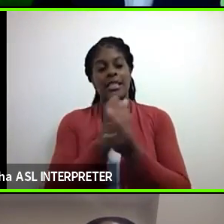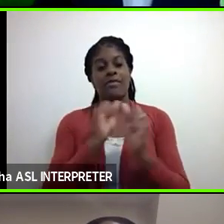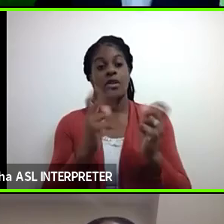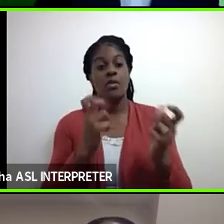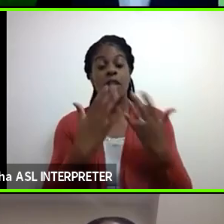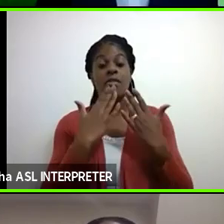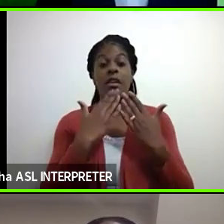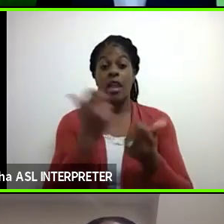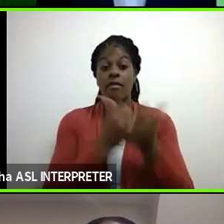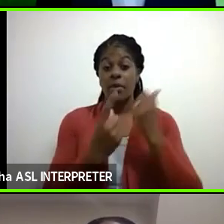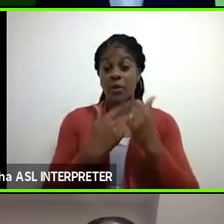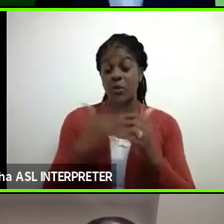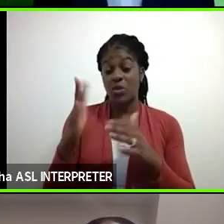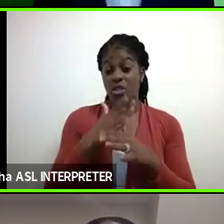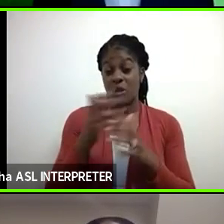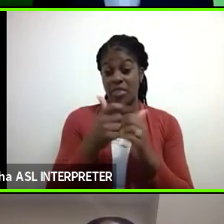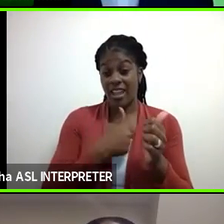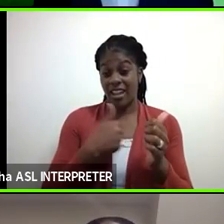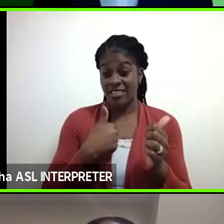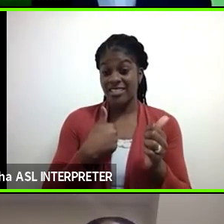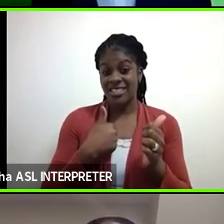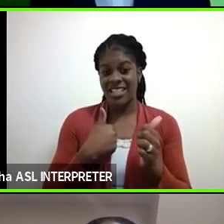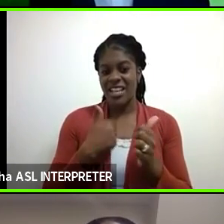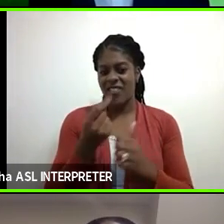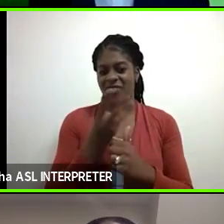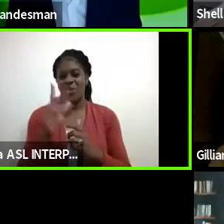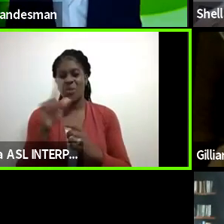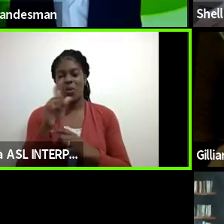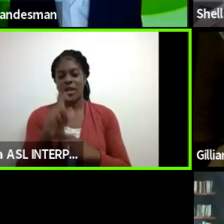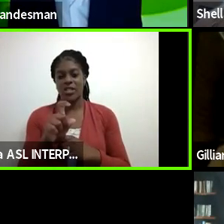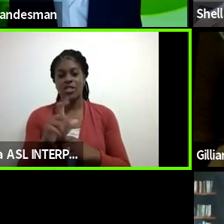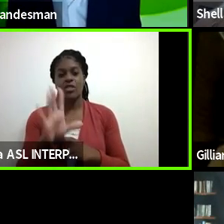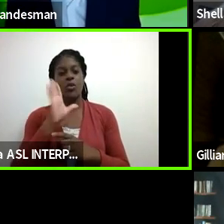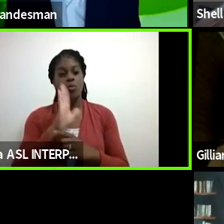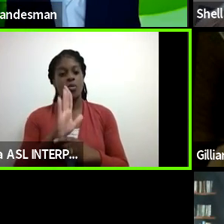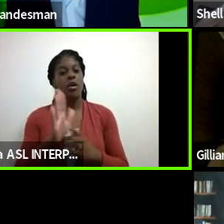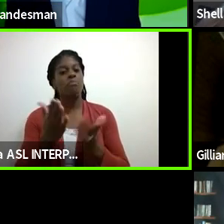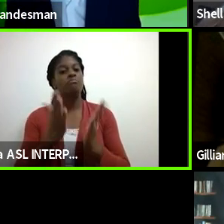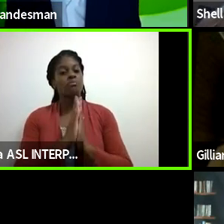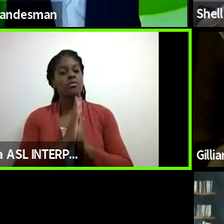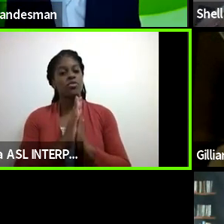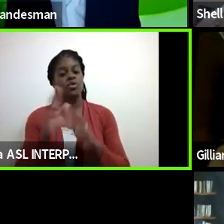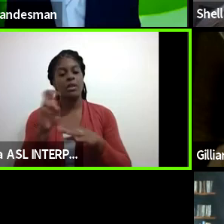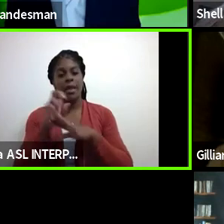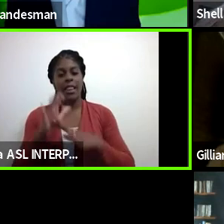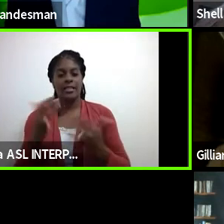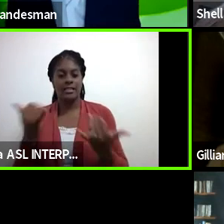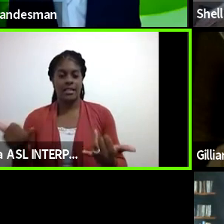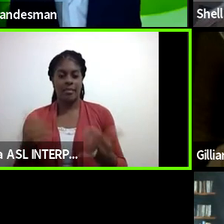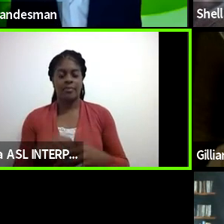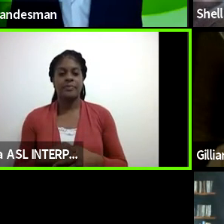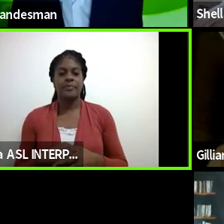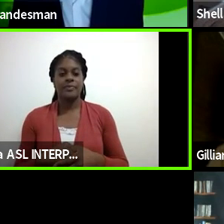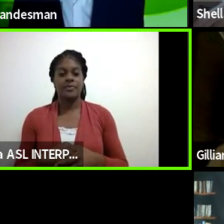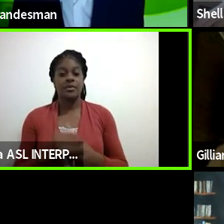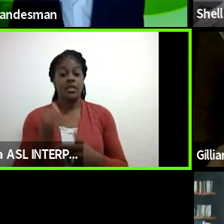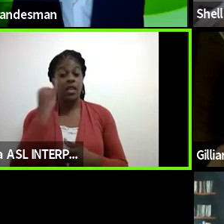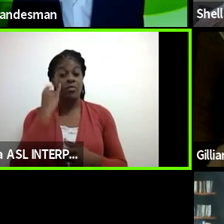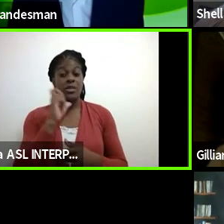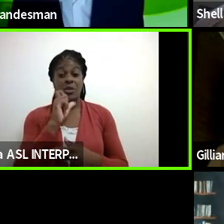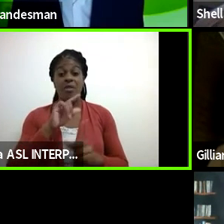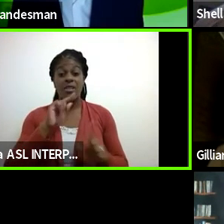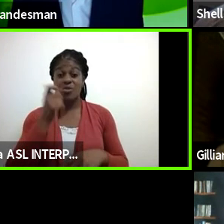that shared with us several questions that we will bring forth to the panelists today. And if we don't get to all